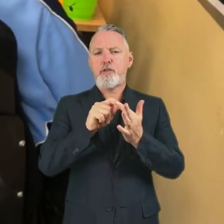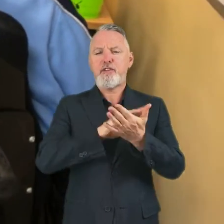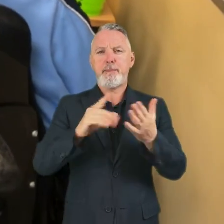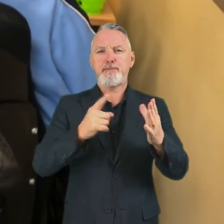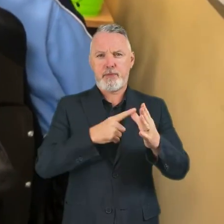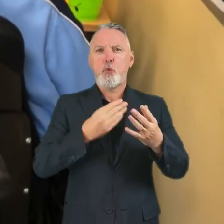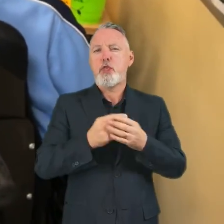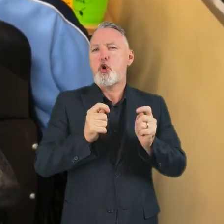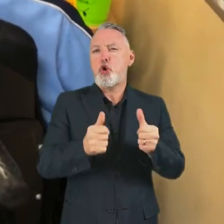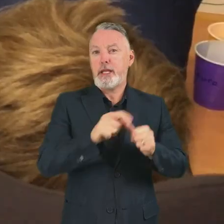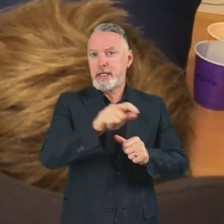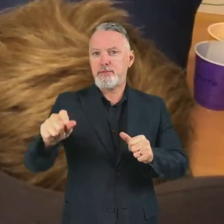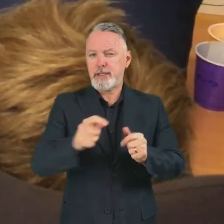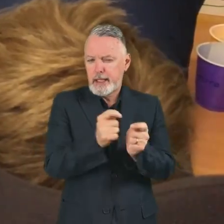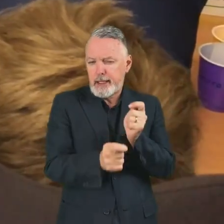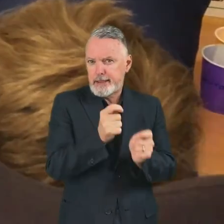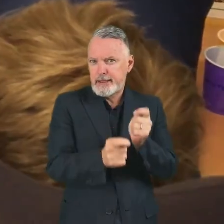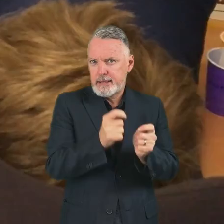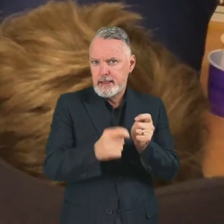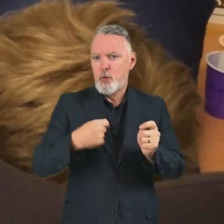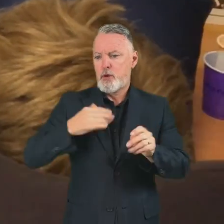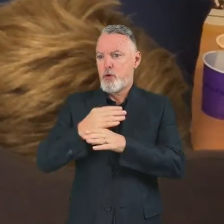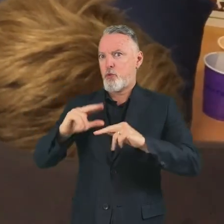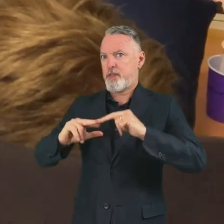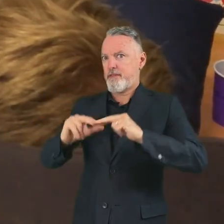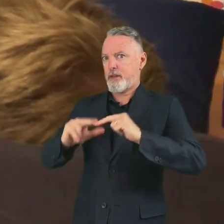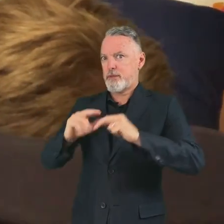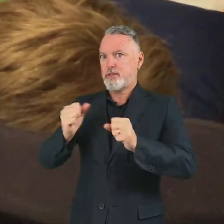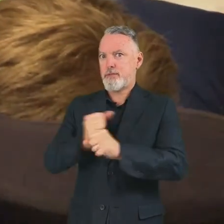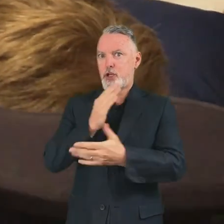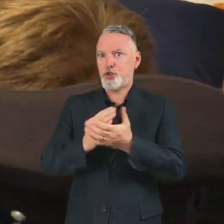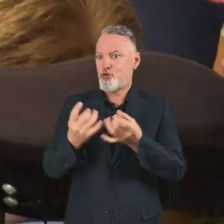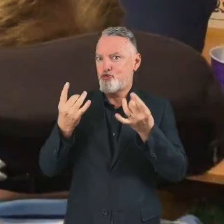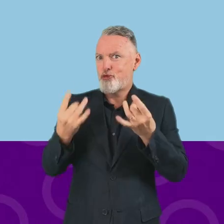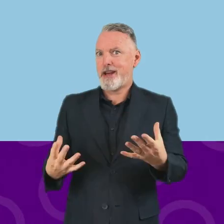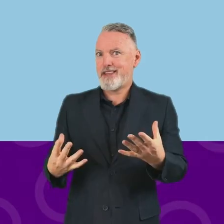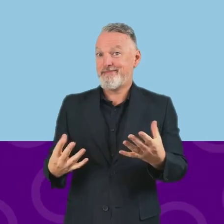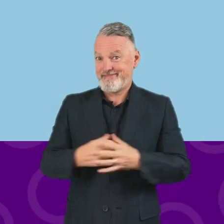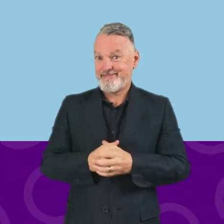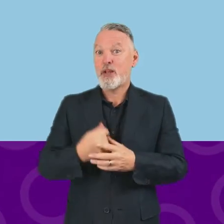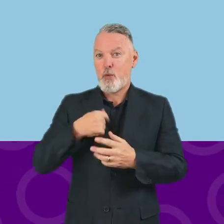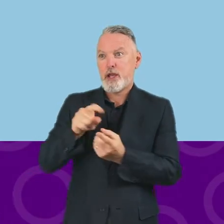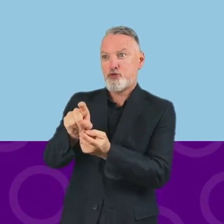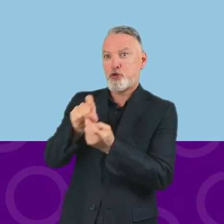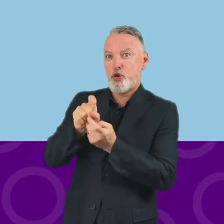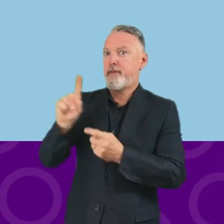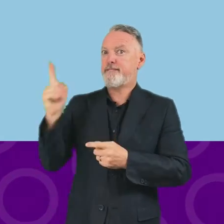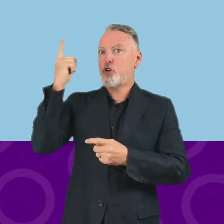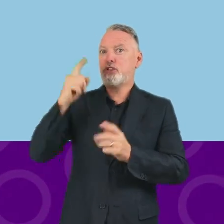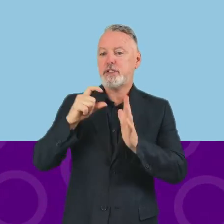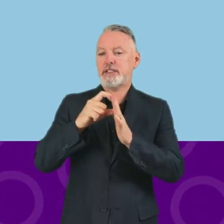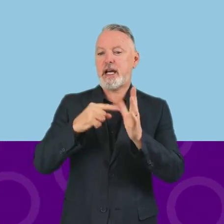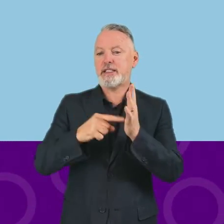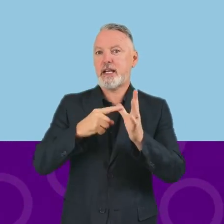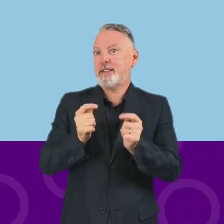small group of early customers, and we are working with developers to create our first market-ready version of Spix App. We are recruiting for our first public beta testing